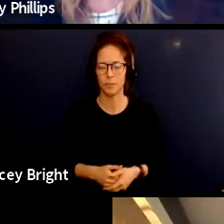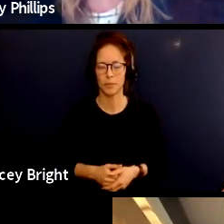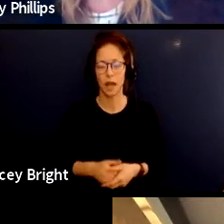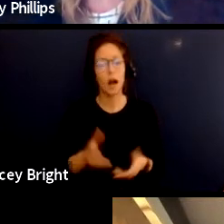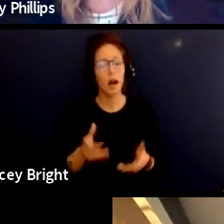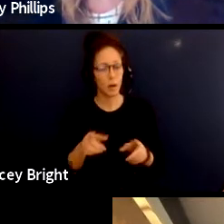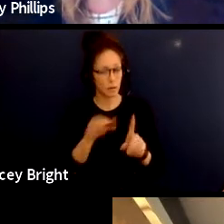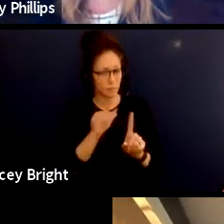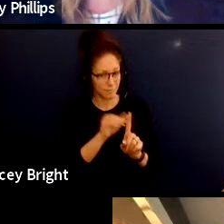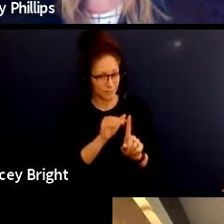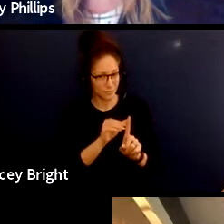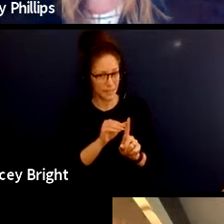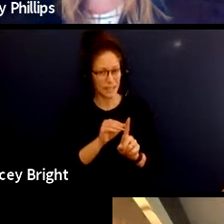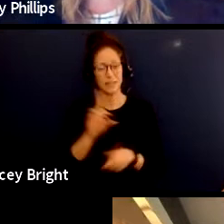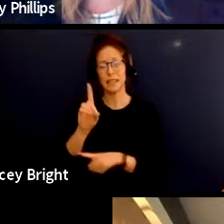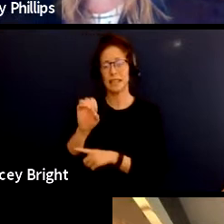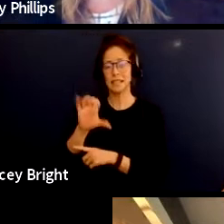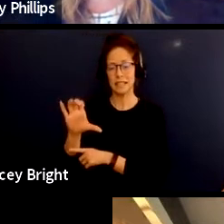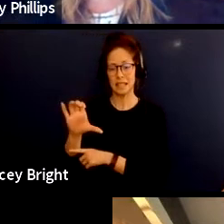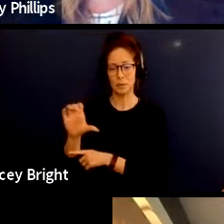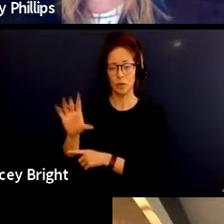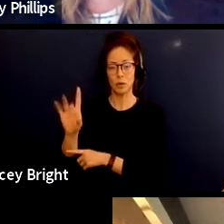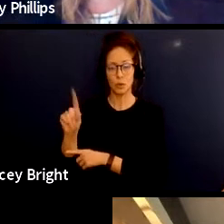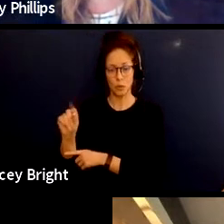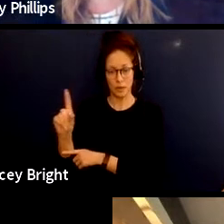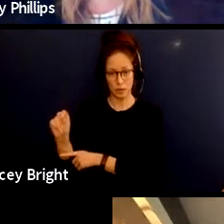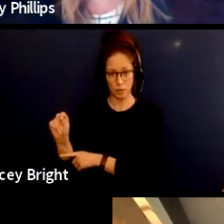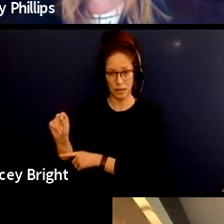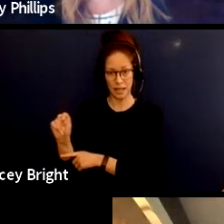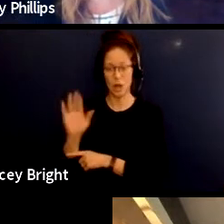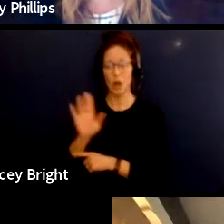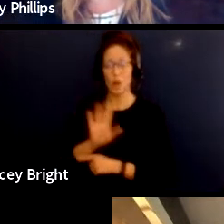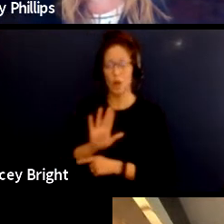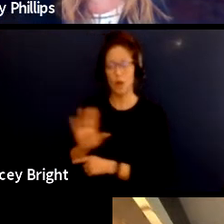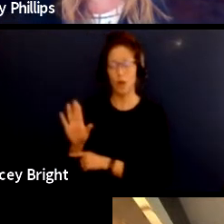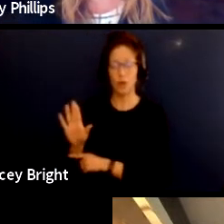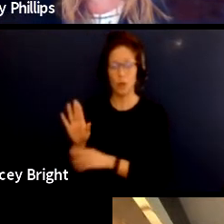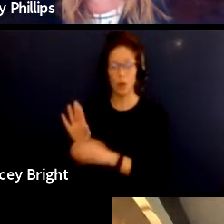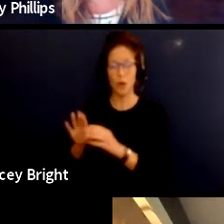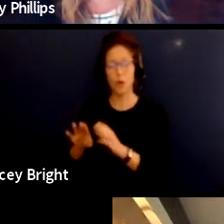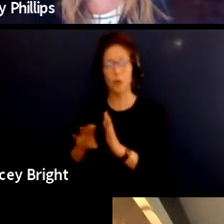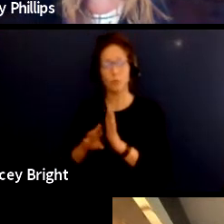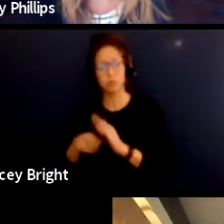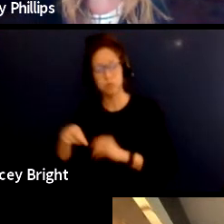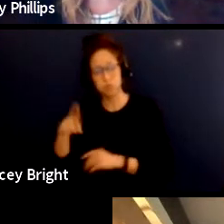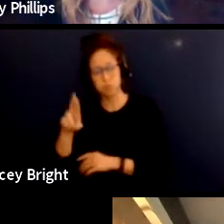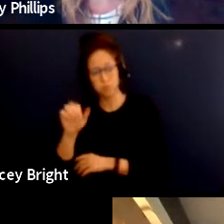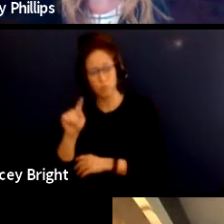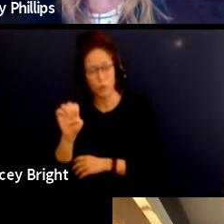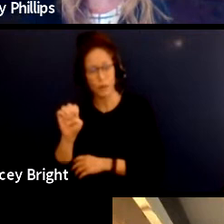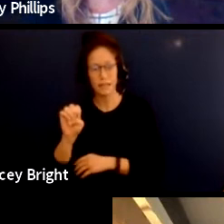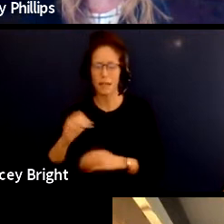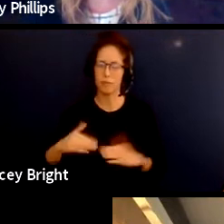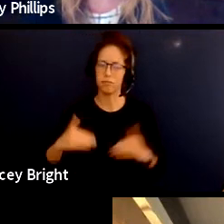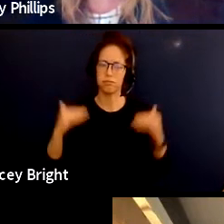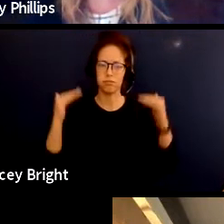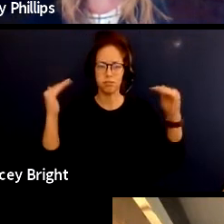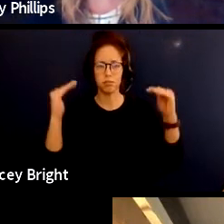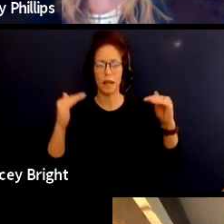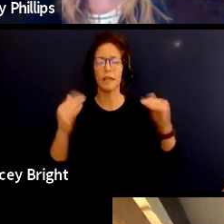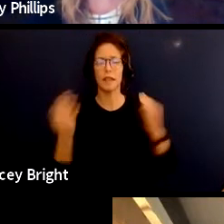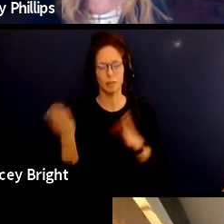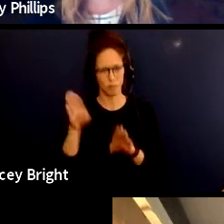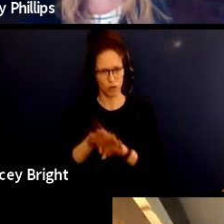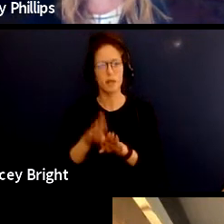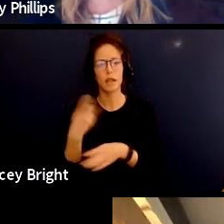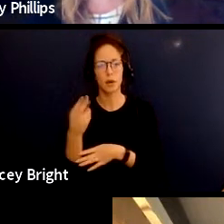as of December 2020, Sweden's rates have far surpassed any of their neighboring countries, and they did close down high